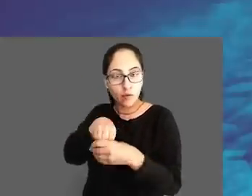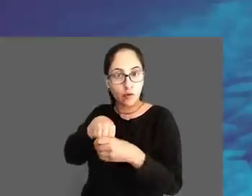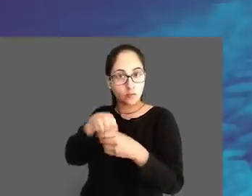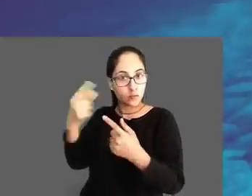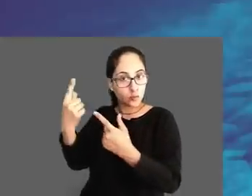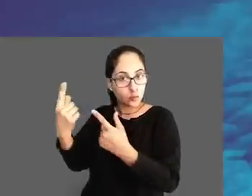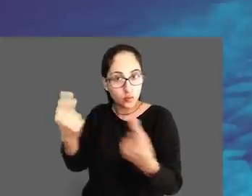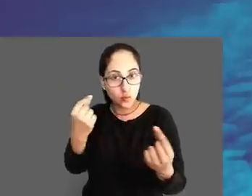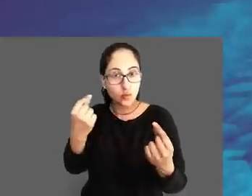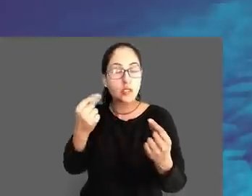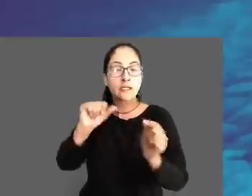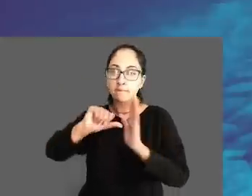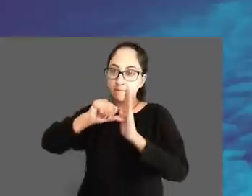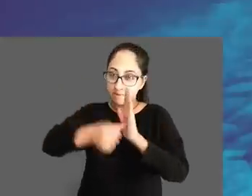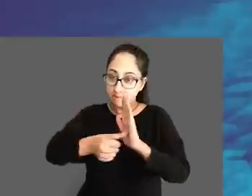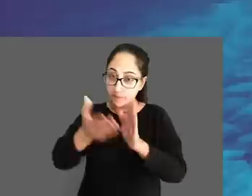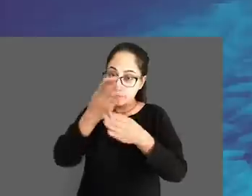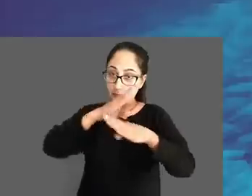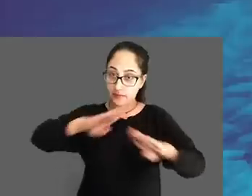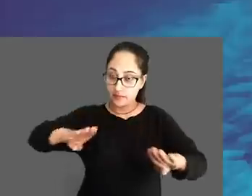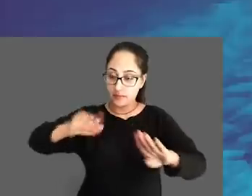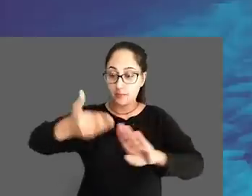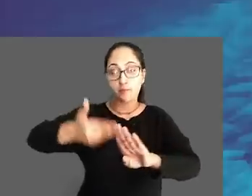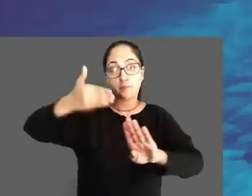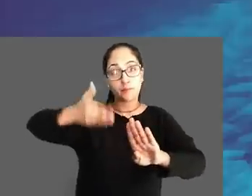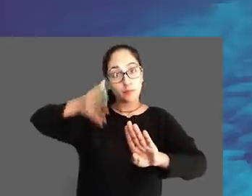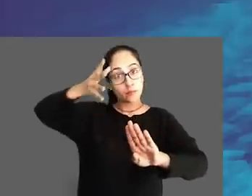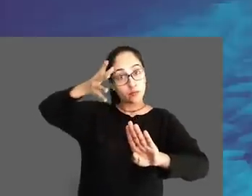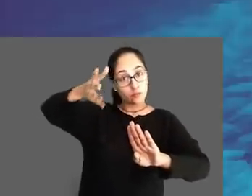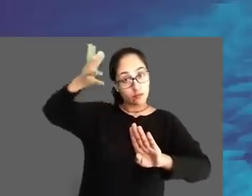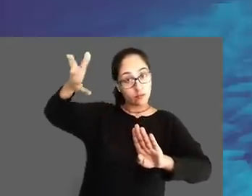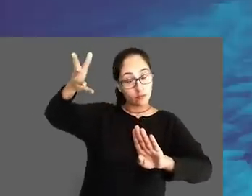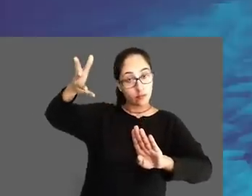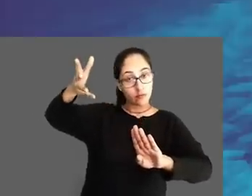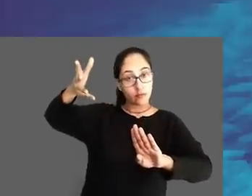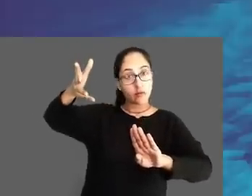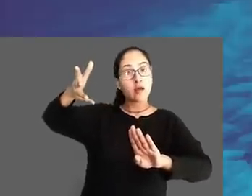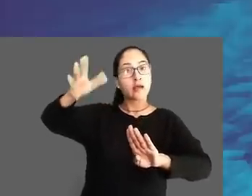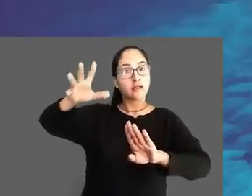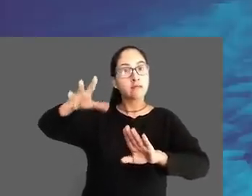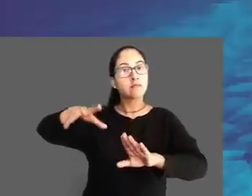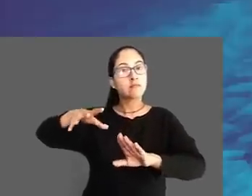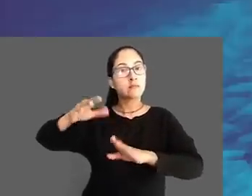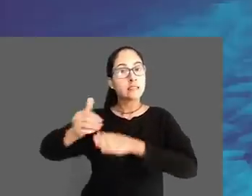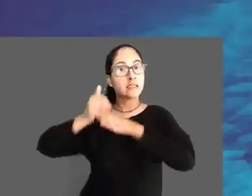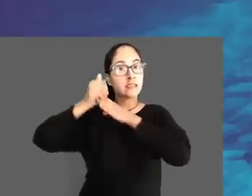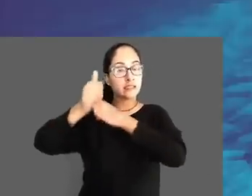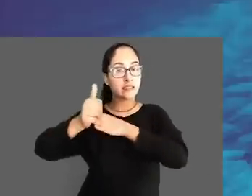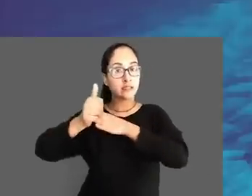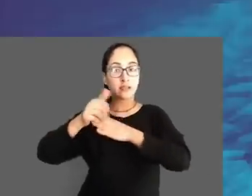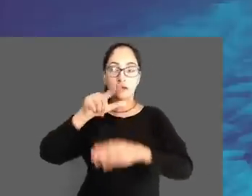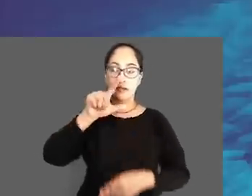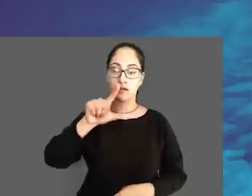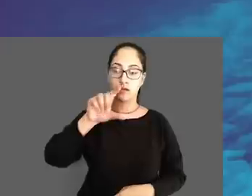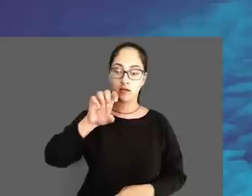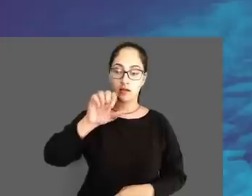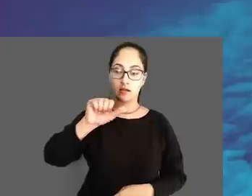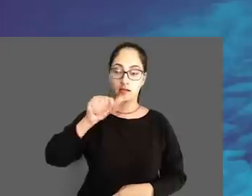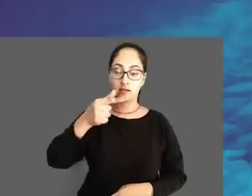again, that's point number one, is the point about self-defense and about first choosing